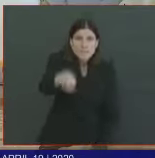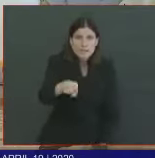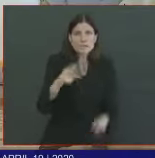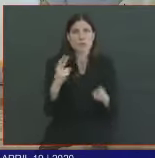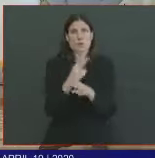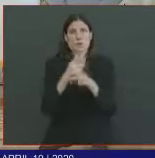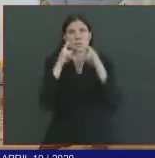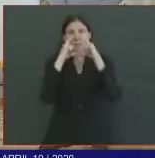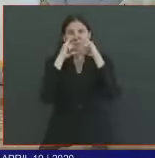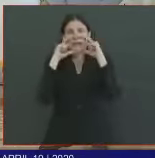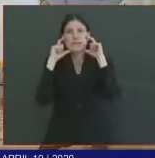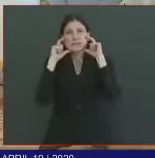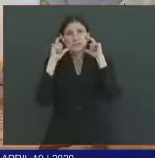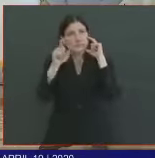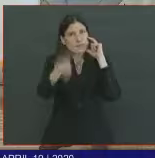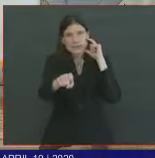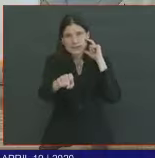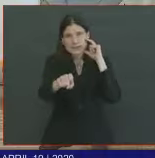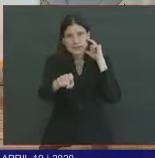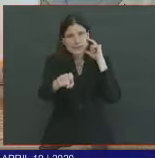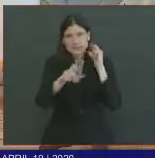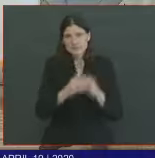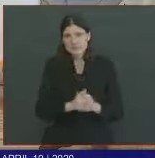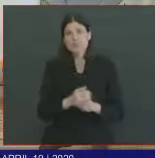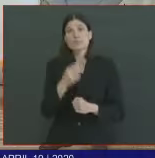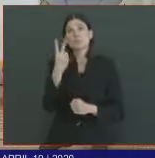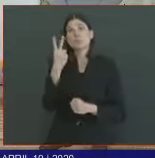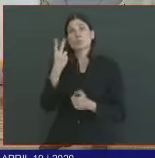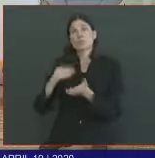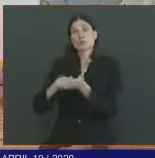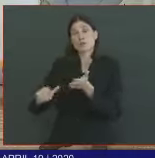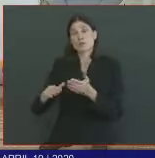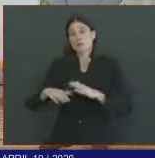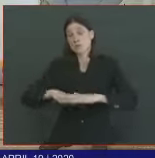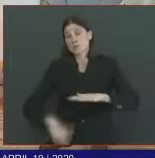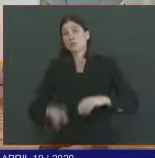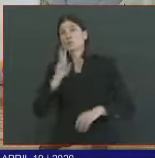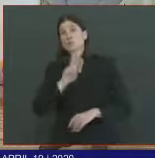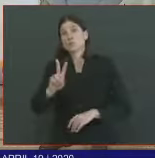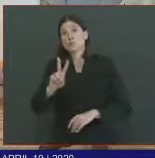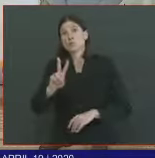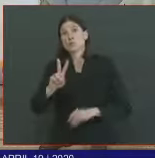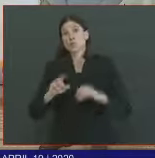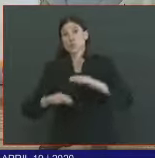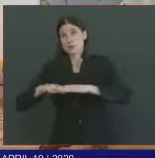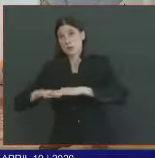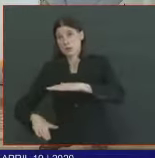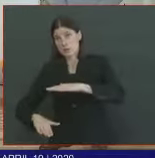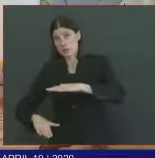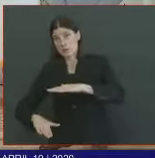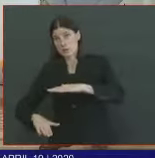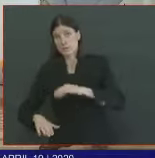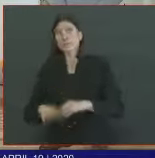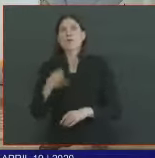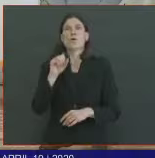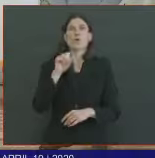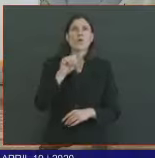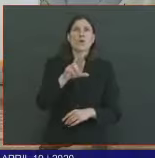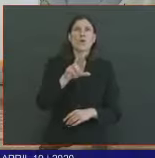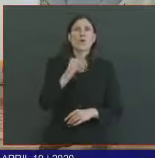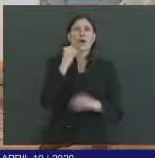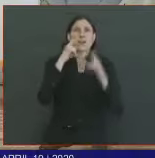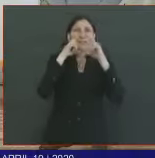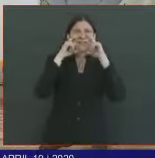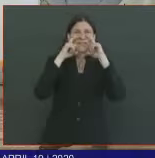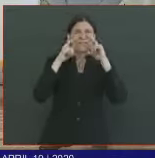you're 2 years old or younger, or if your doctor says that wearing a mask would endanger your own health.